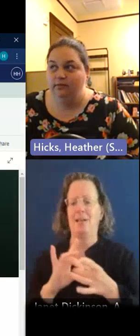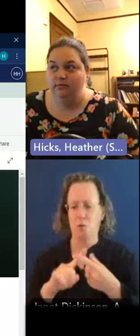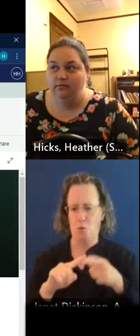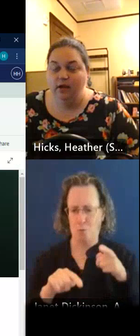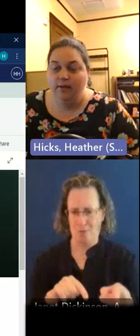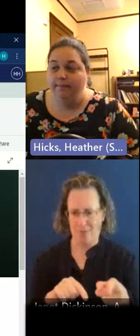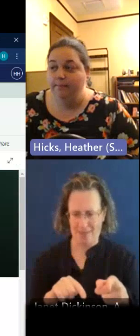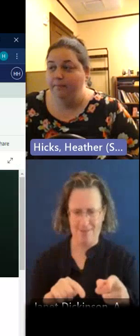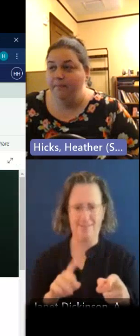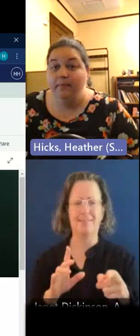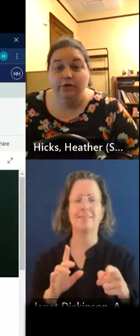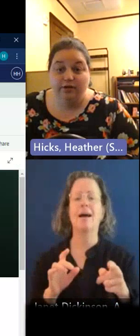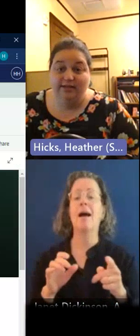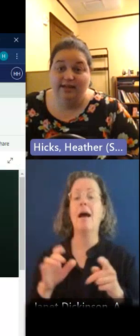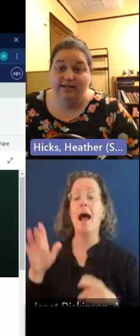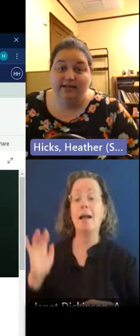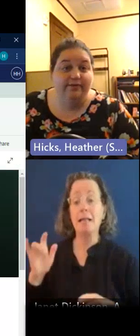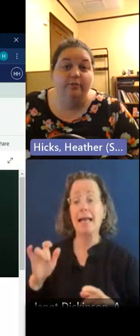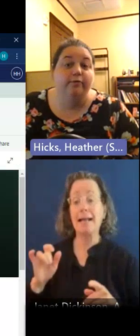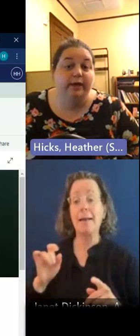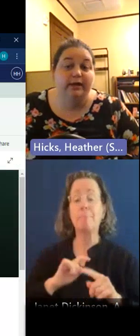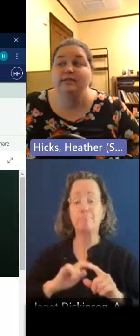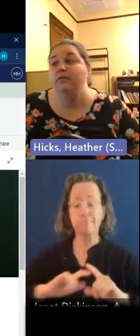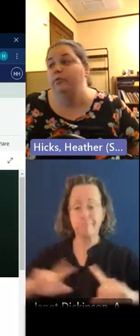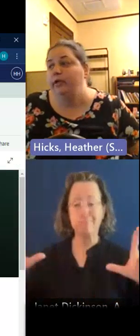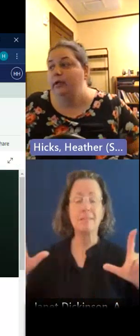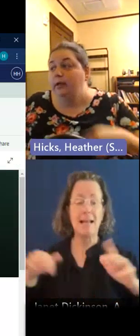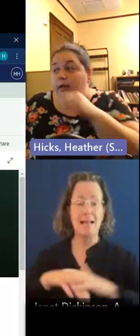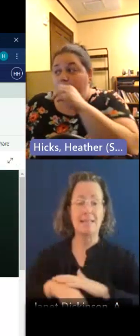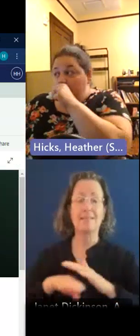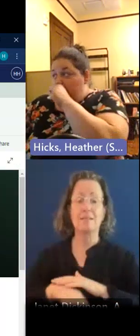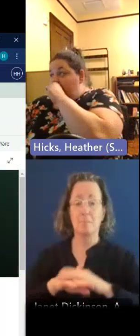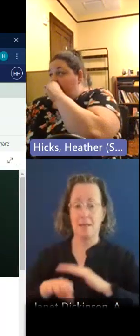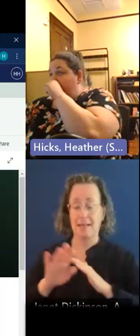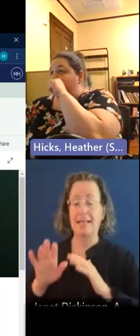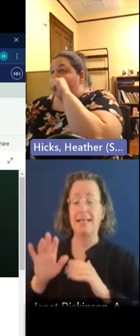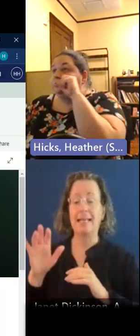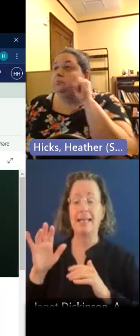accessibility intranet site that's available for any state employee.